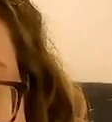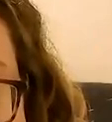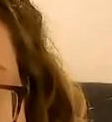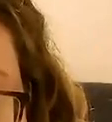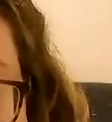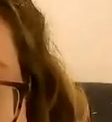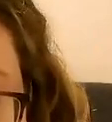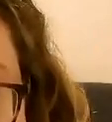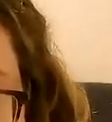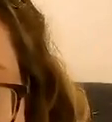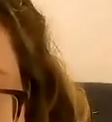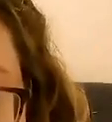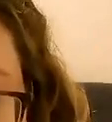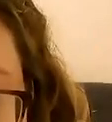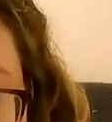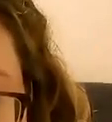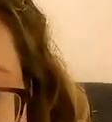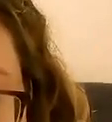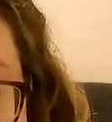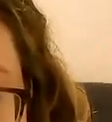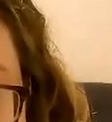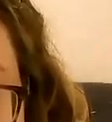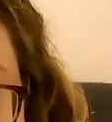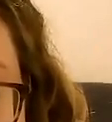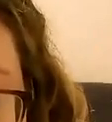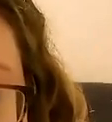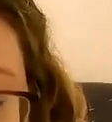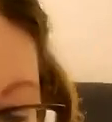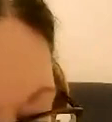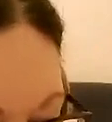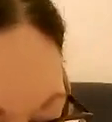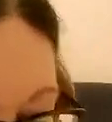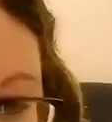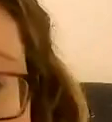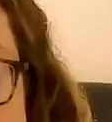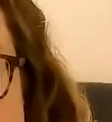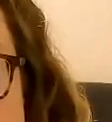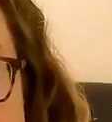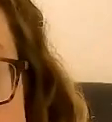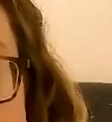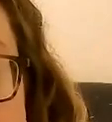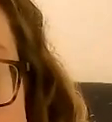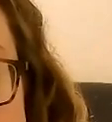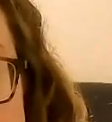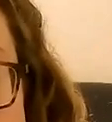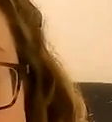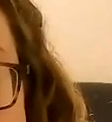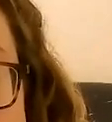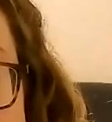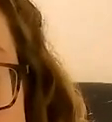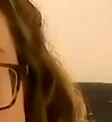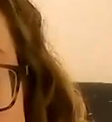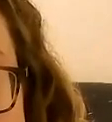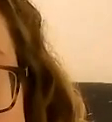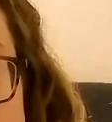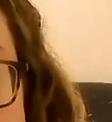conference presentations are done. We hope to have a web page where you'll have access to the PowerPoints and actually we're hoping